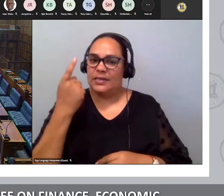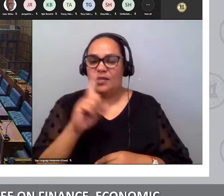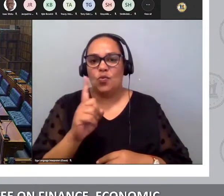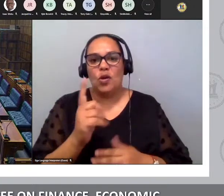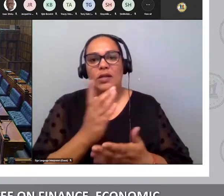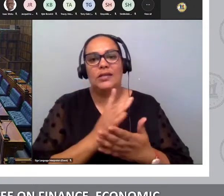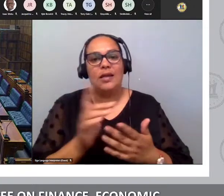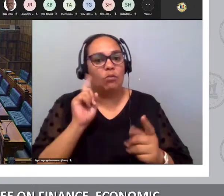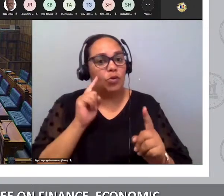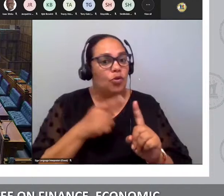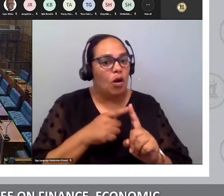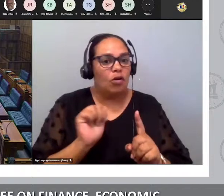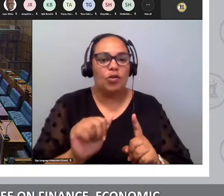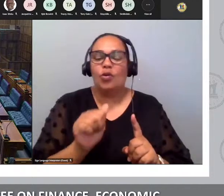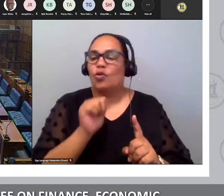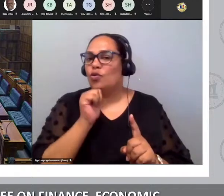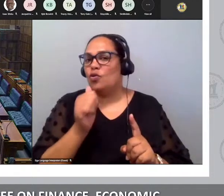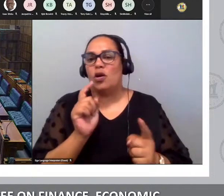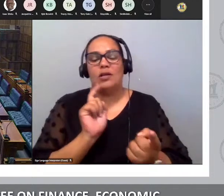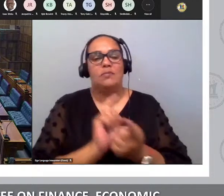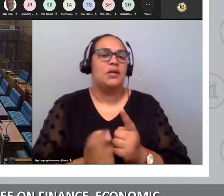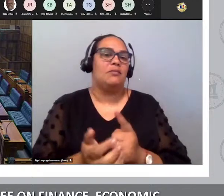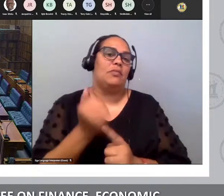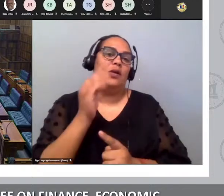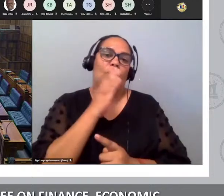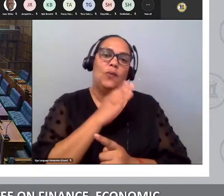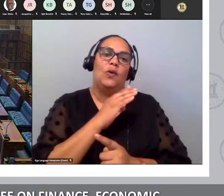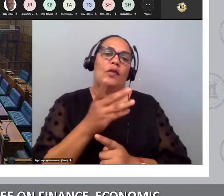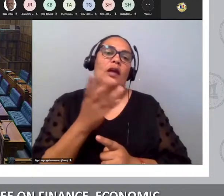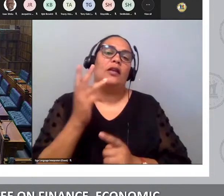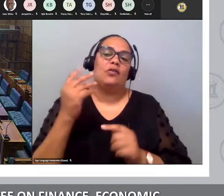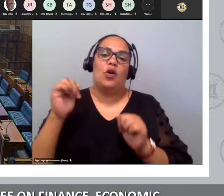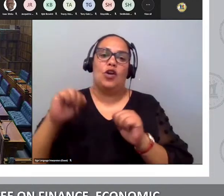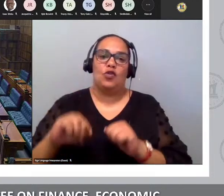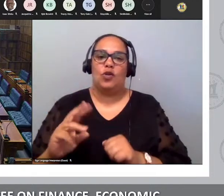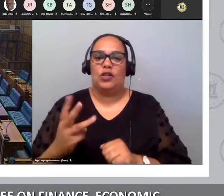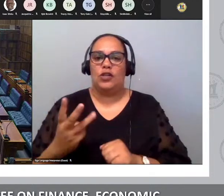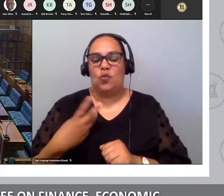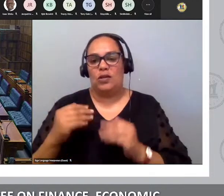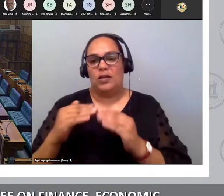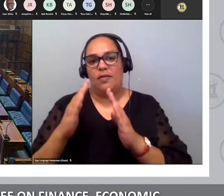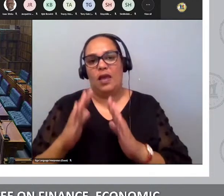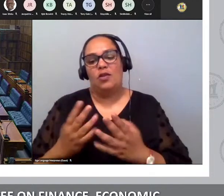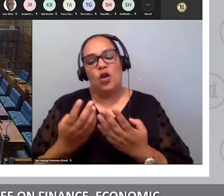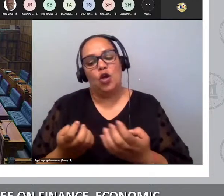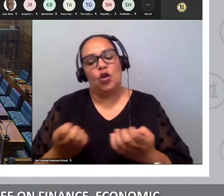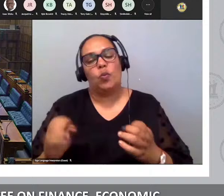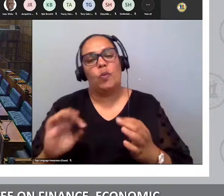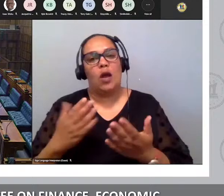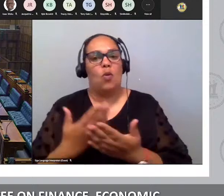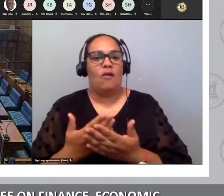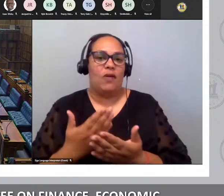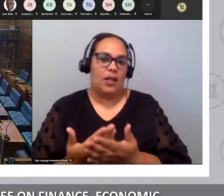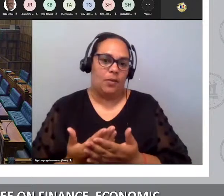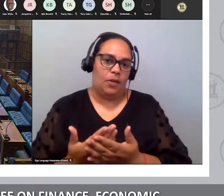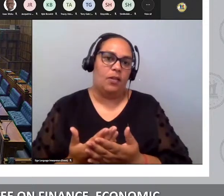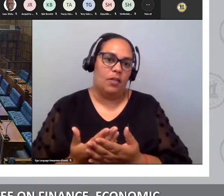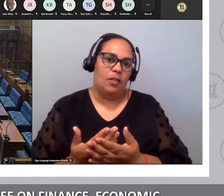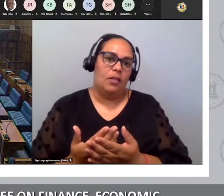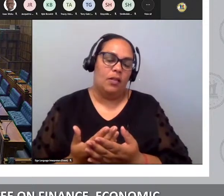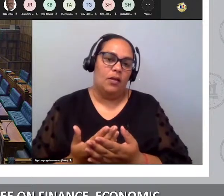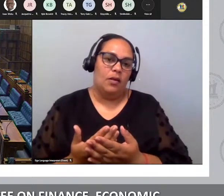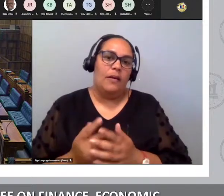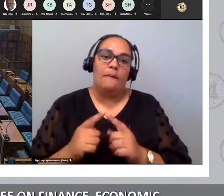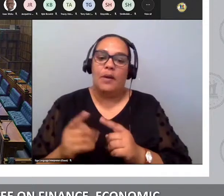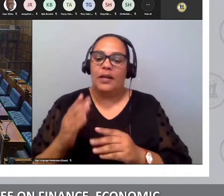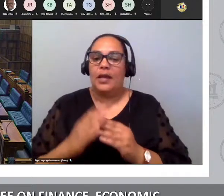certain targets were not met that were degreed agreed upon of equipment being available um